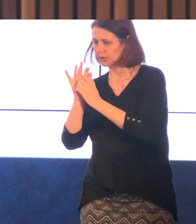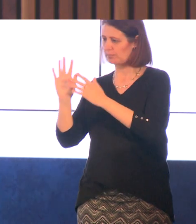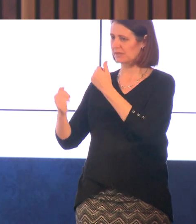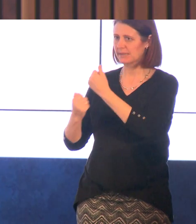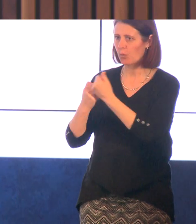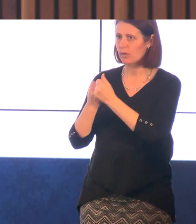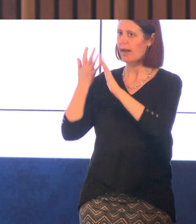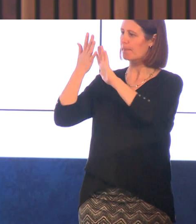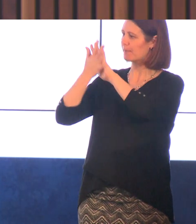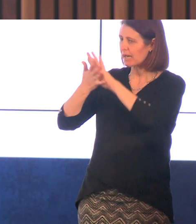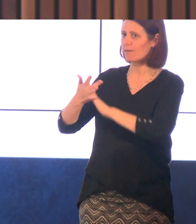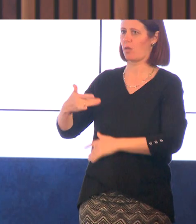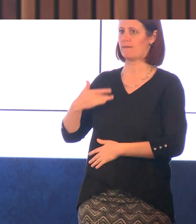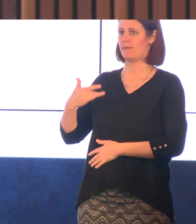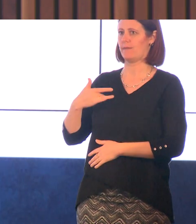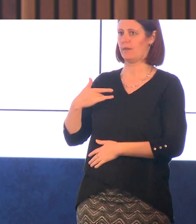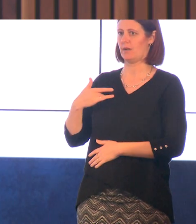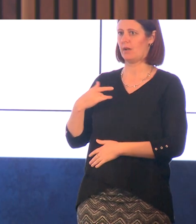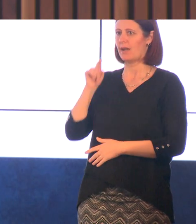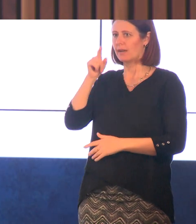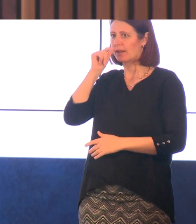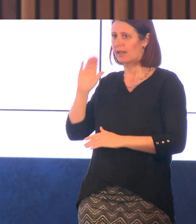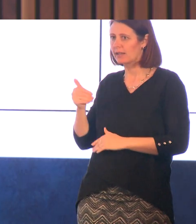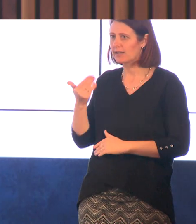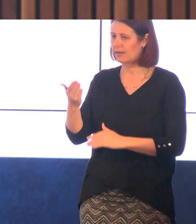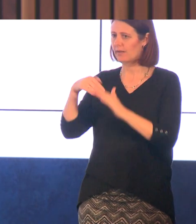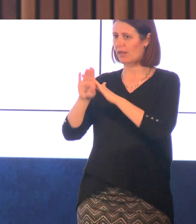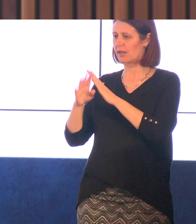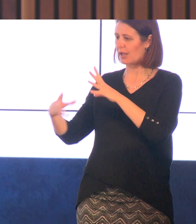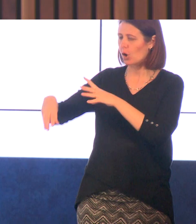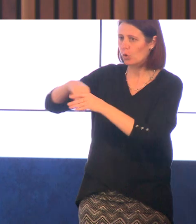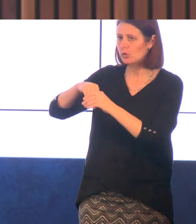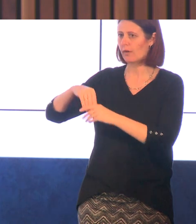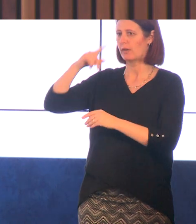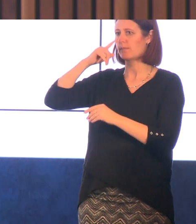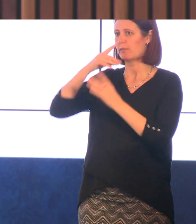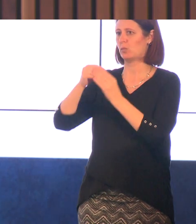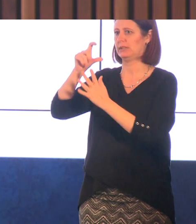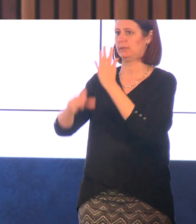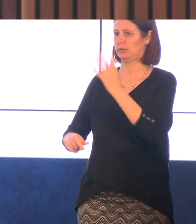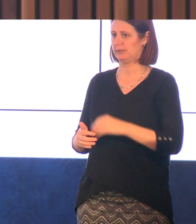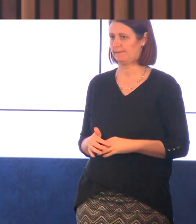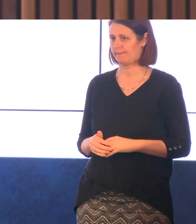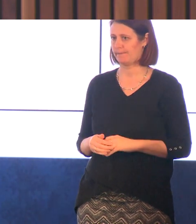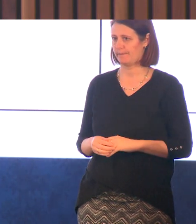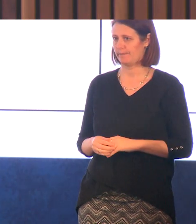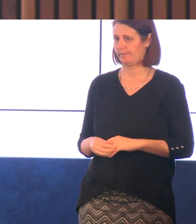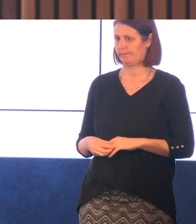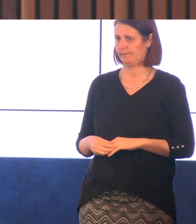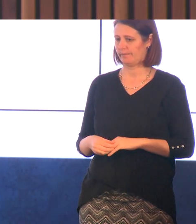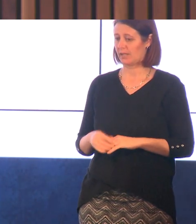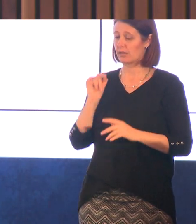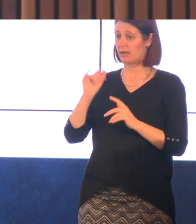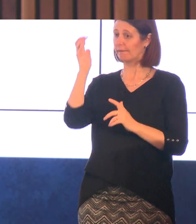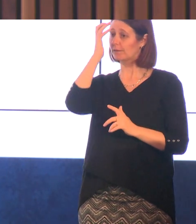and a meaningful life, and are enriched by the inclusion and participation of people with disability. And that